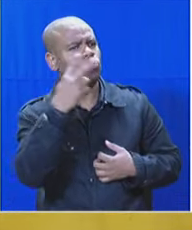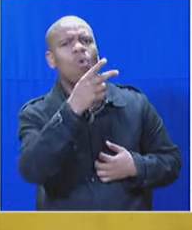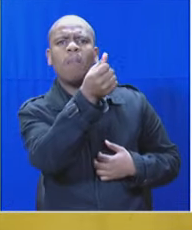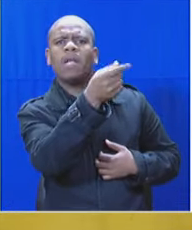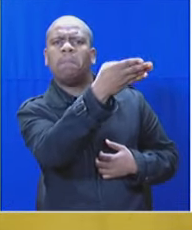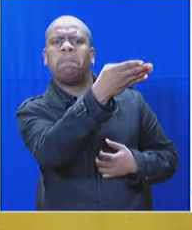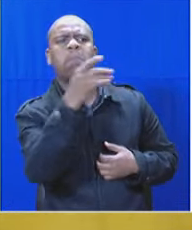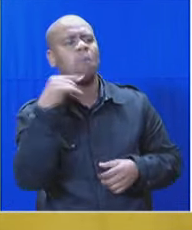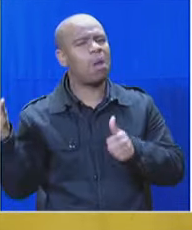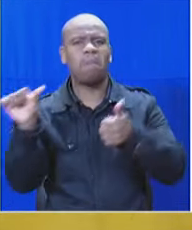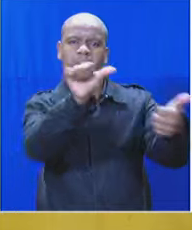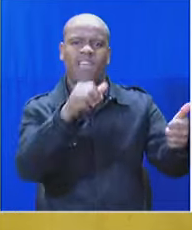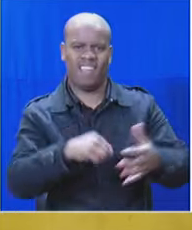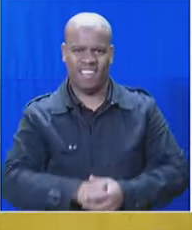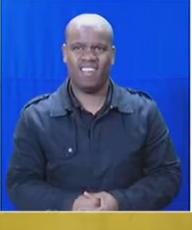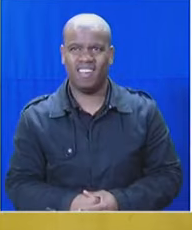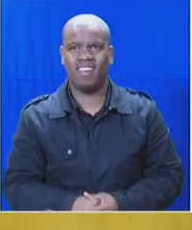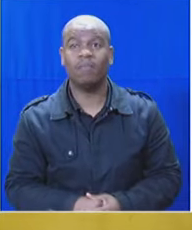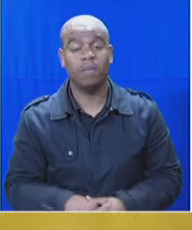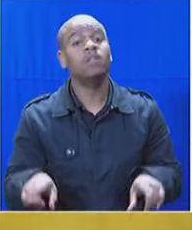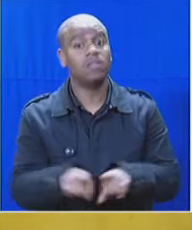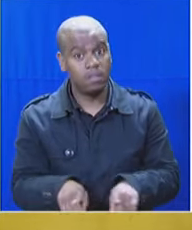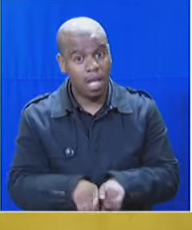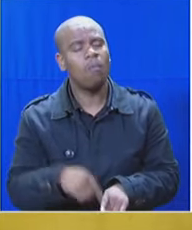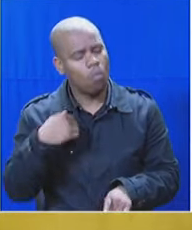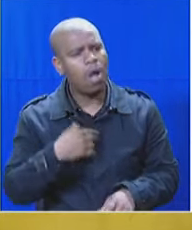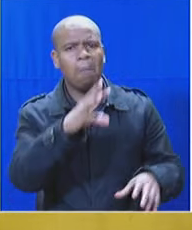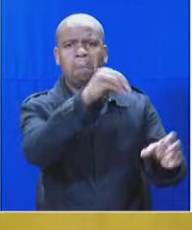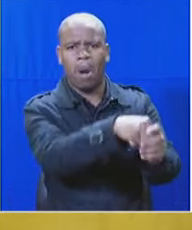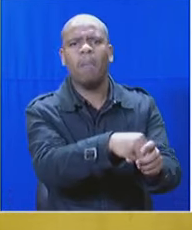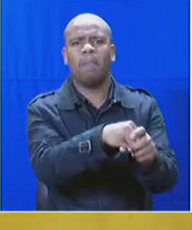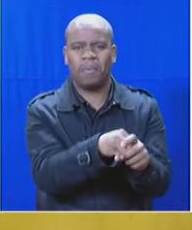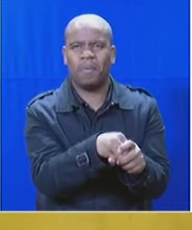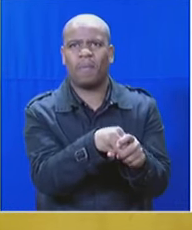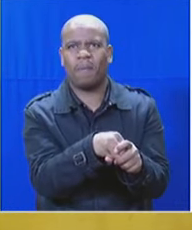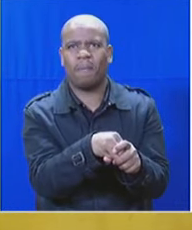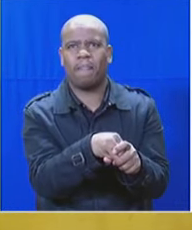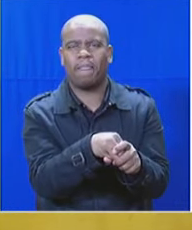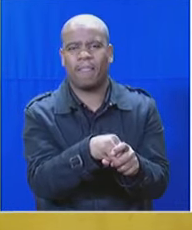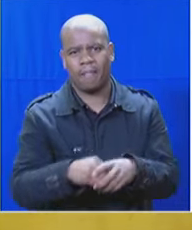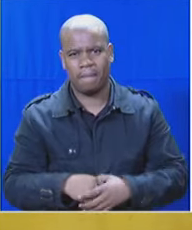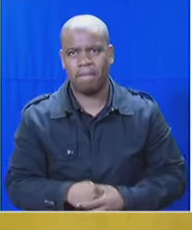Ha, nani nangena niyakhwela kule nqwelo yokutya imali. Ayizokwenzeka.